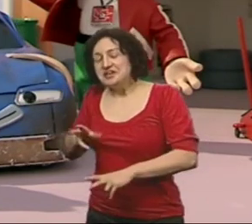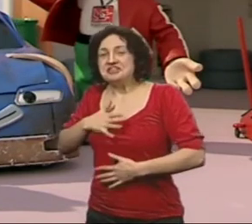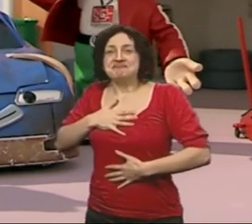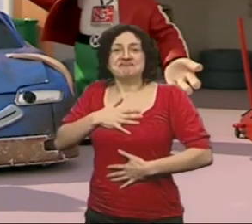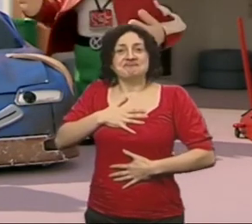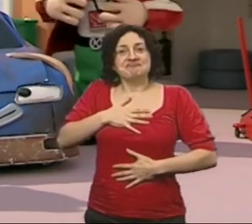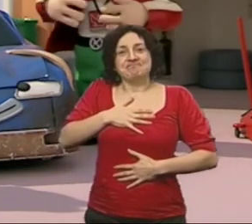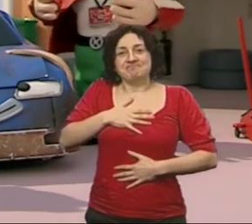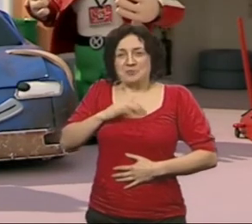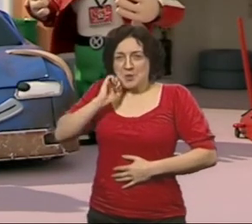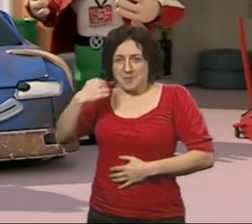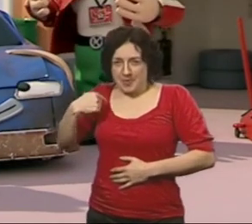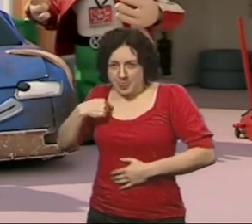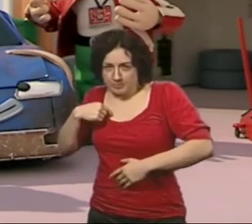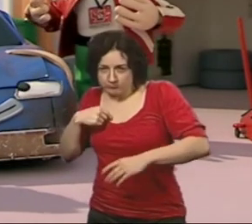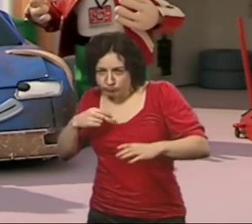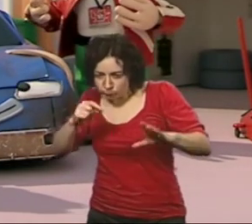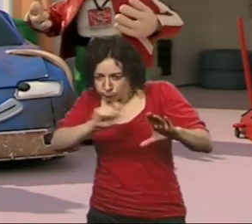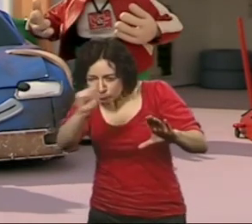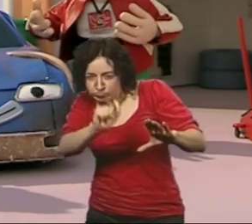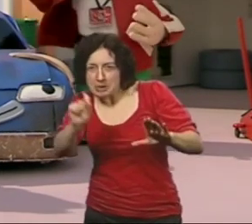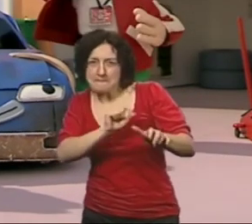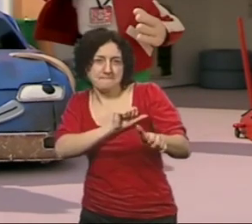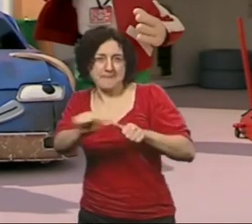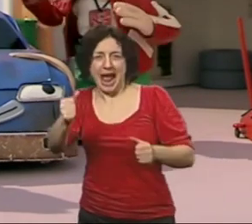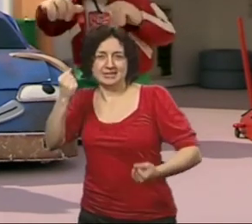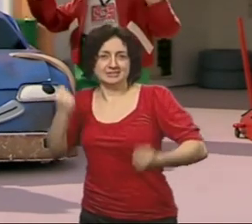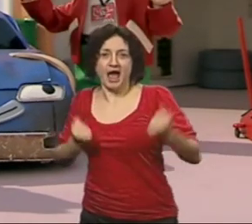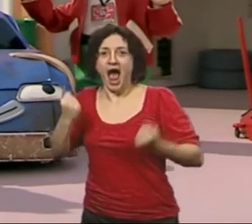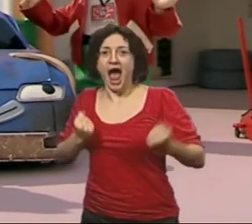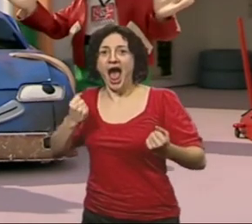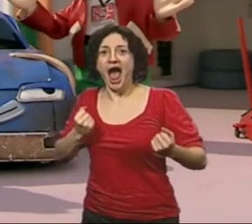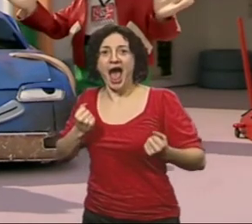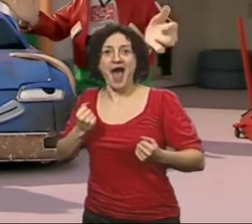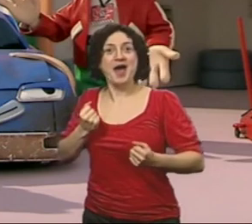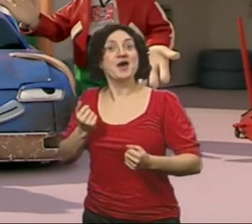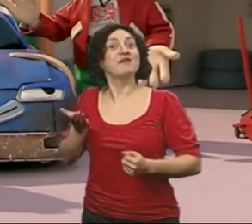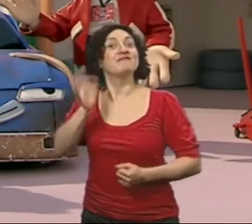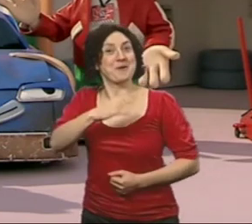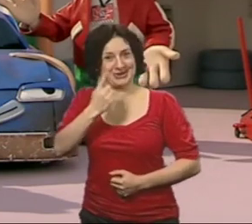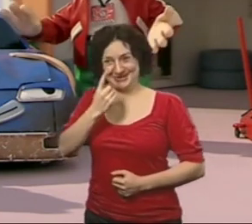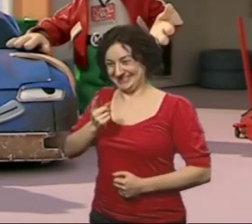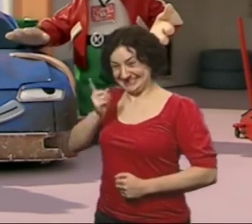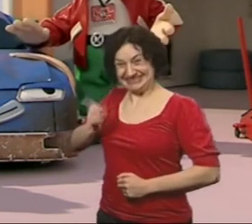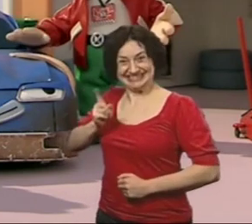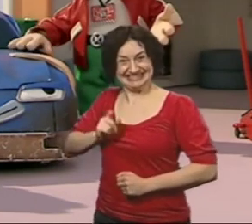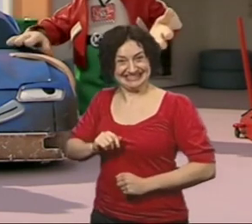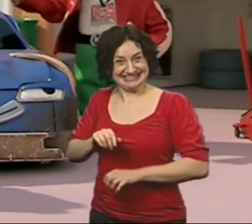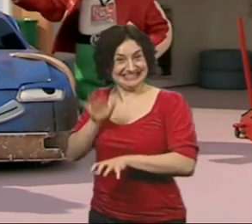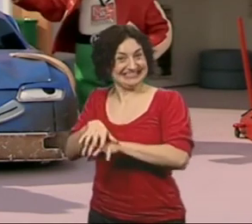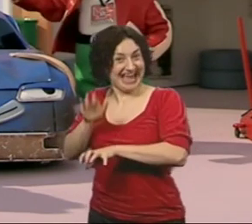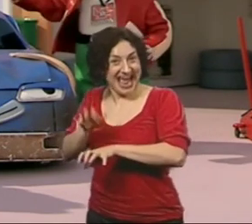am I that I will now design a new rugged car based on the